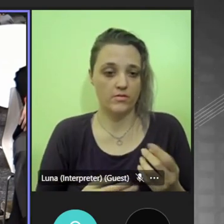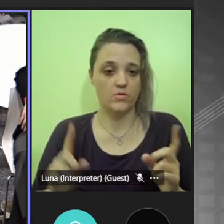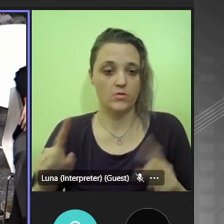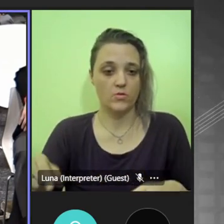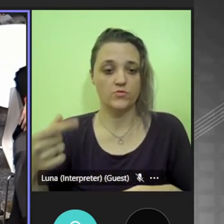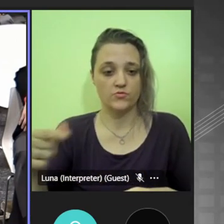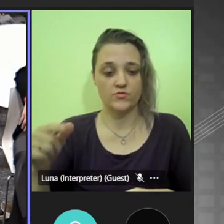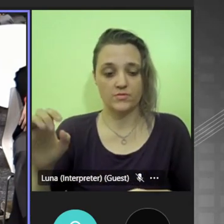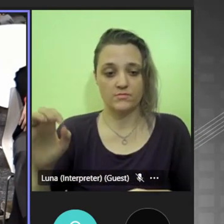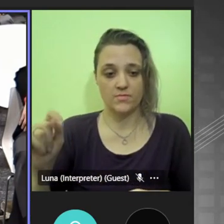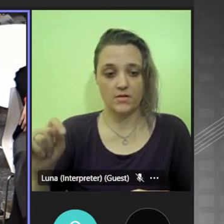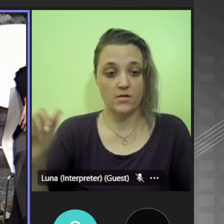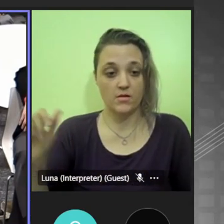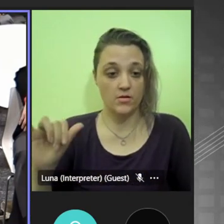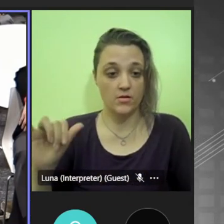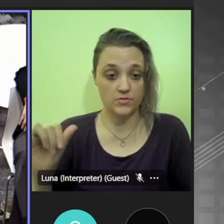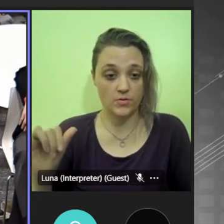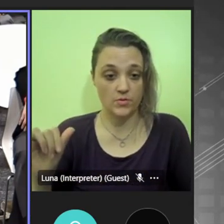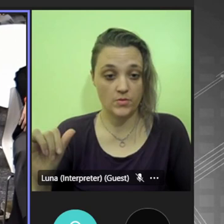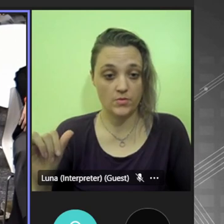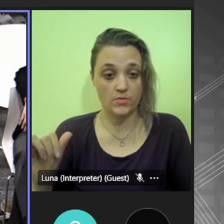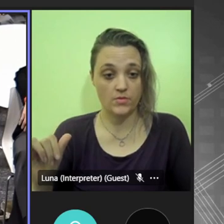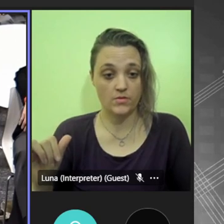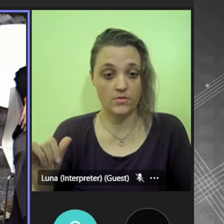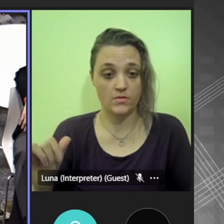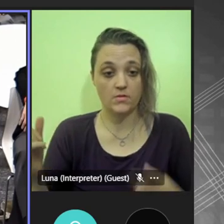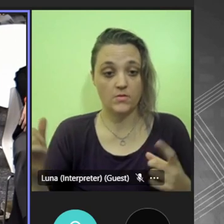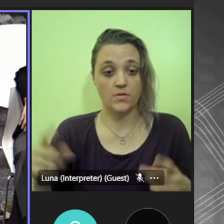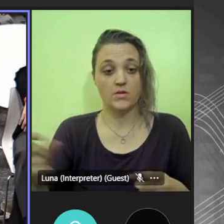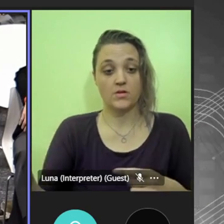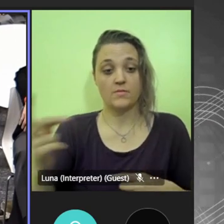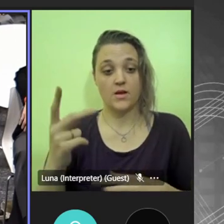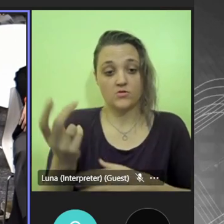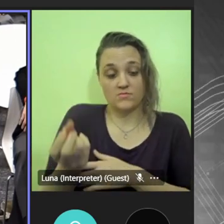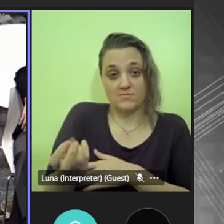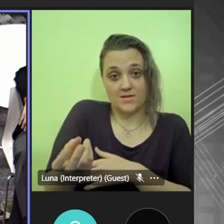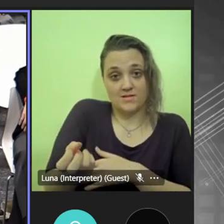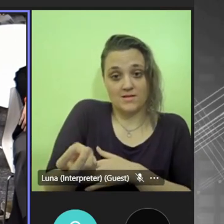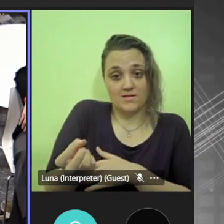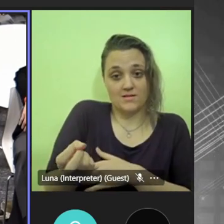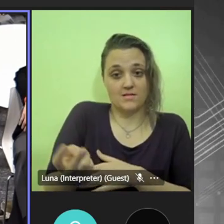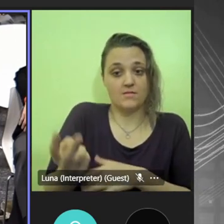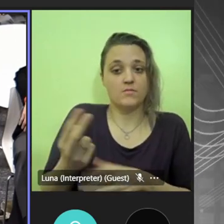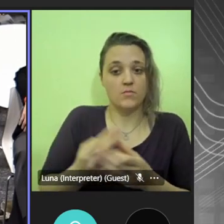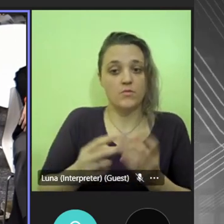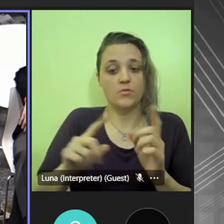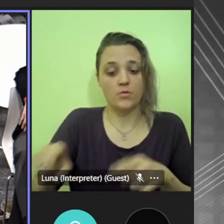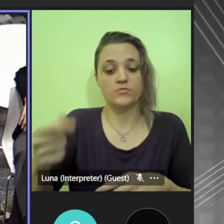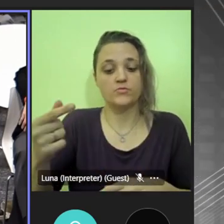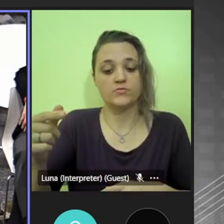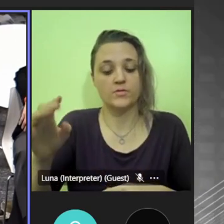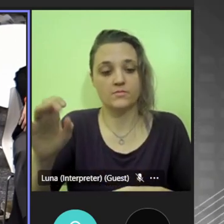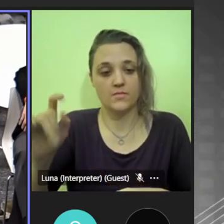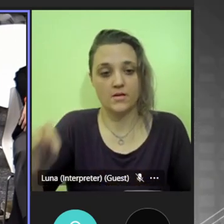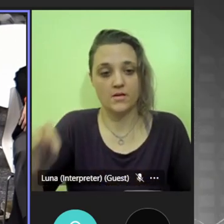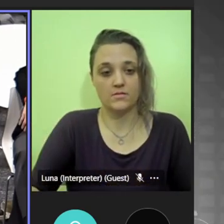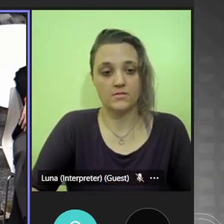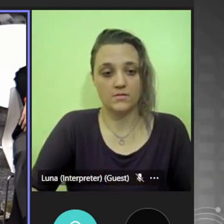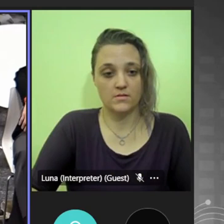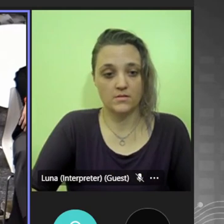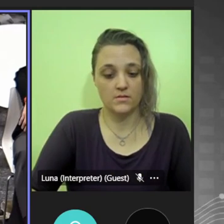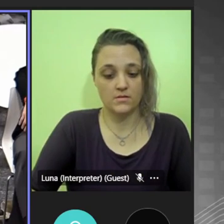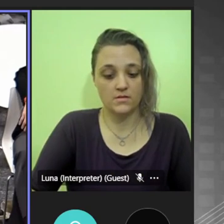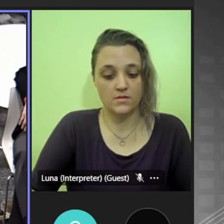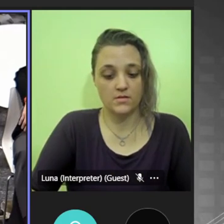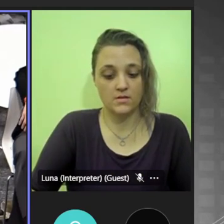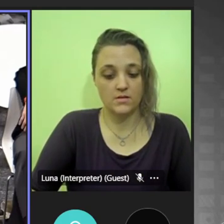up to Greenbelt. And then also, when you go back to midnight, have them both go up to Greenbelt. And